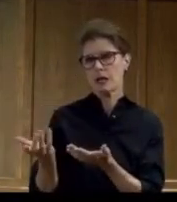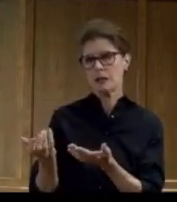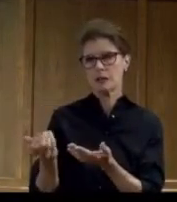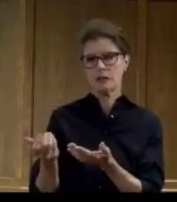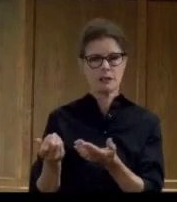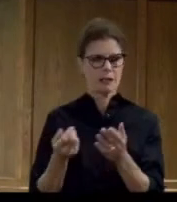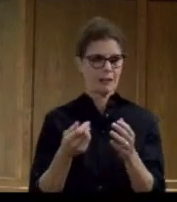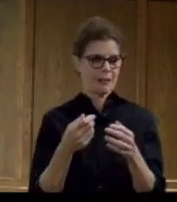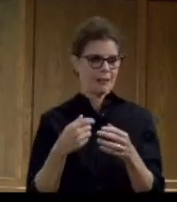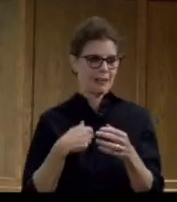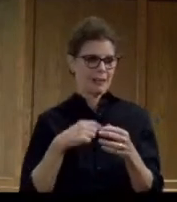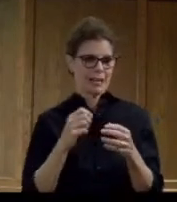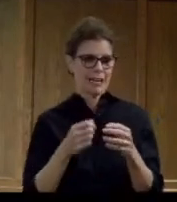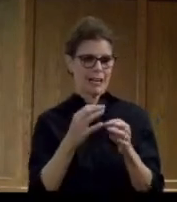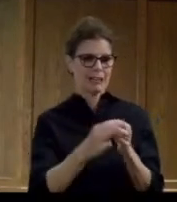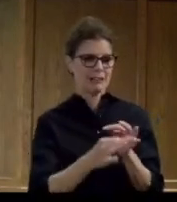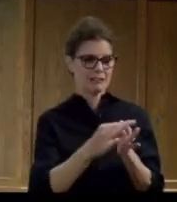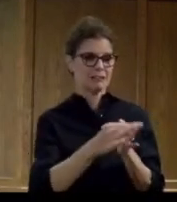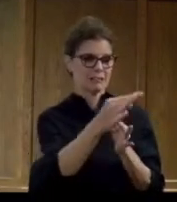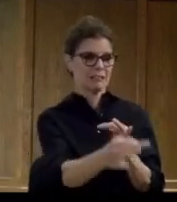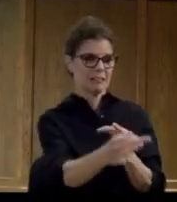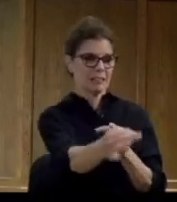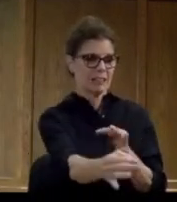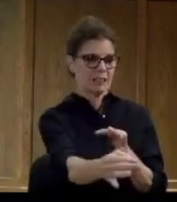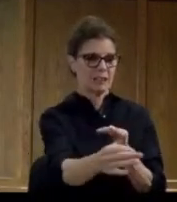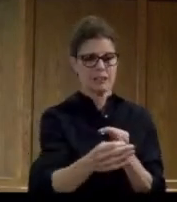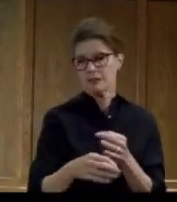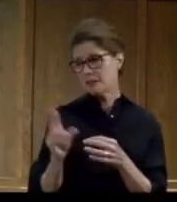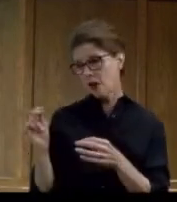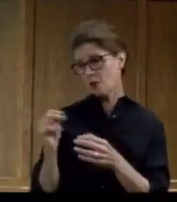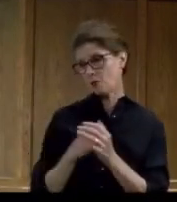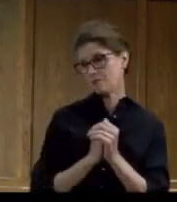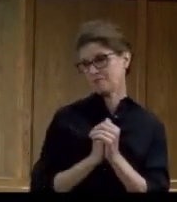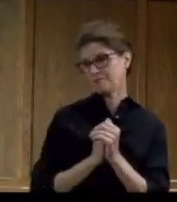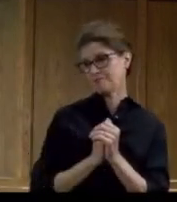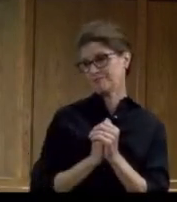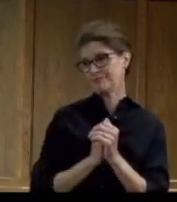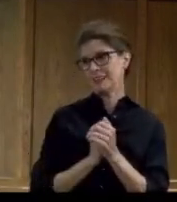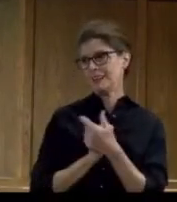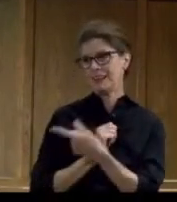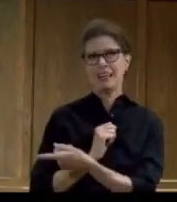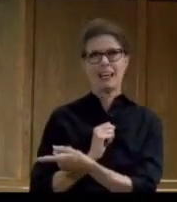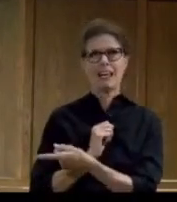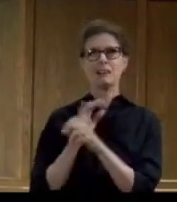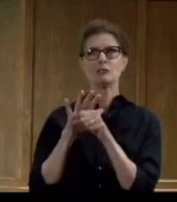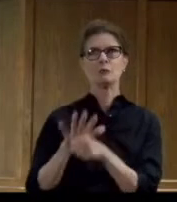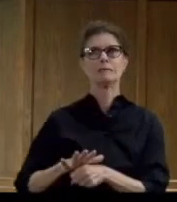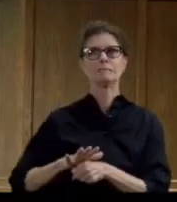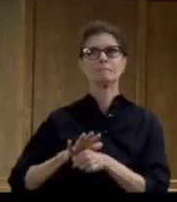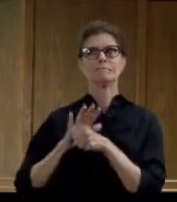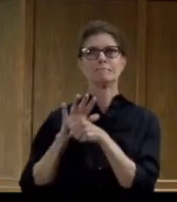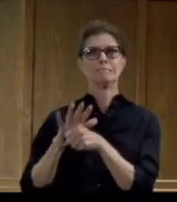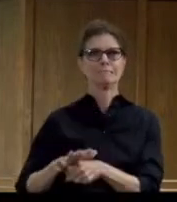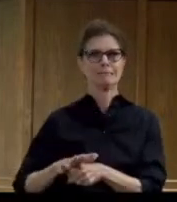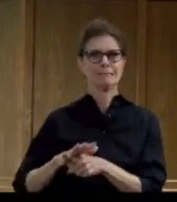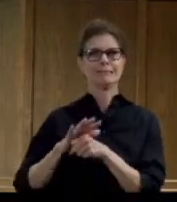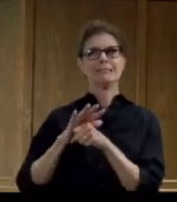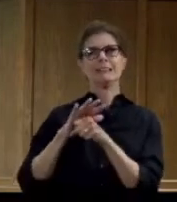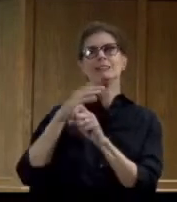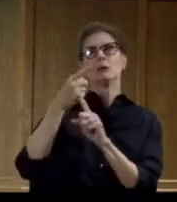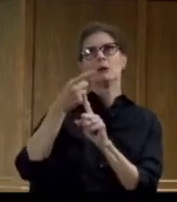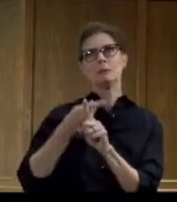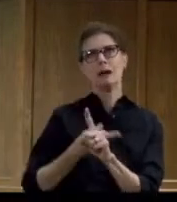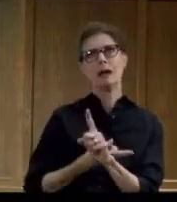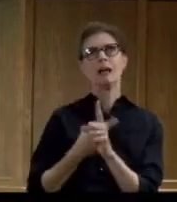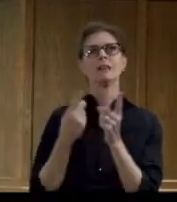No, you can't get it deferred. We need this money. It's like, you can imagine like how stressed out my friend is. So a month goes by, and he doesn't know